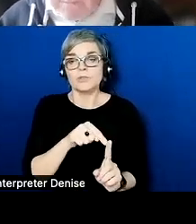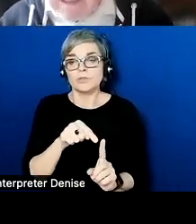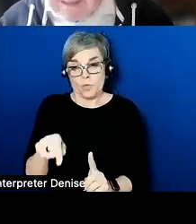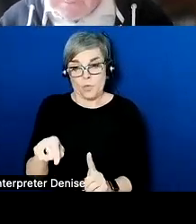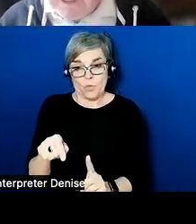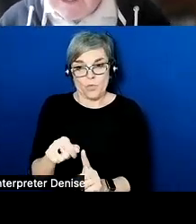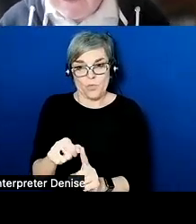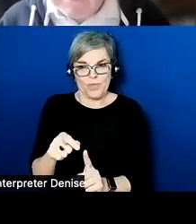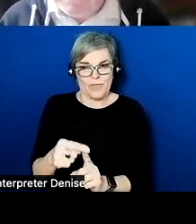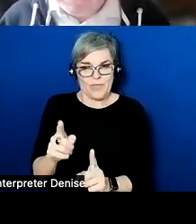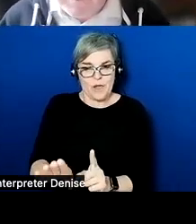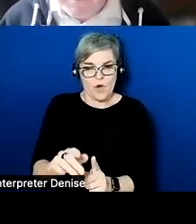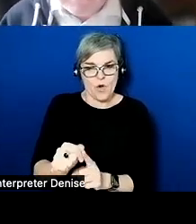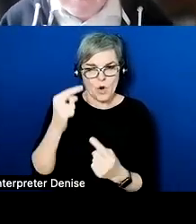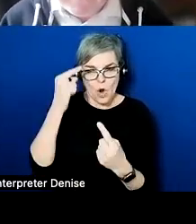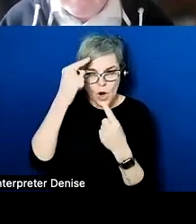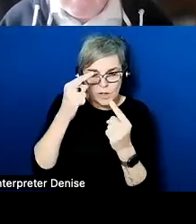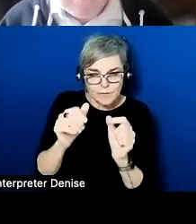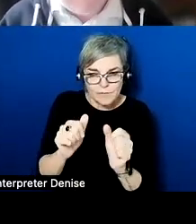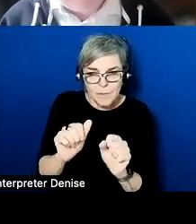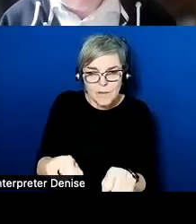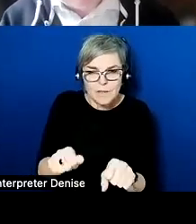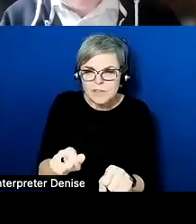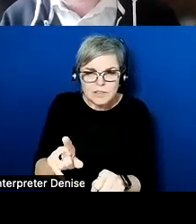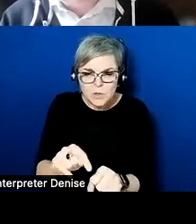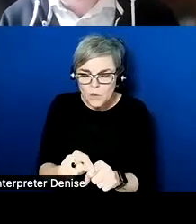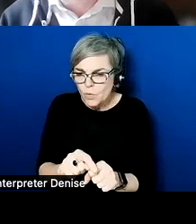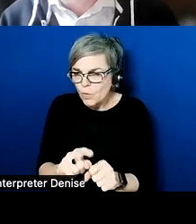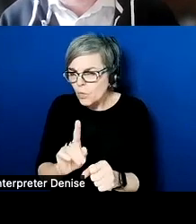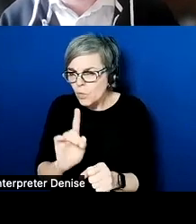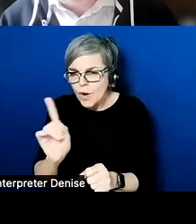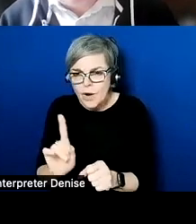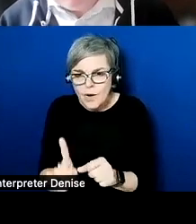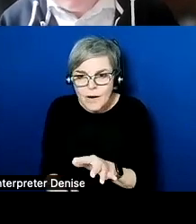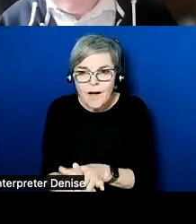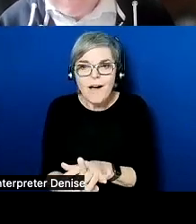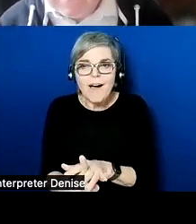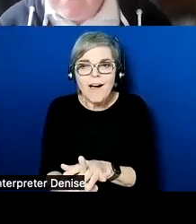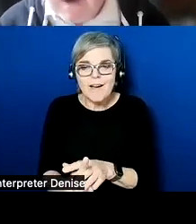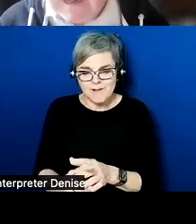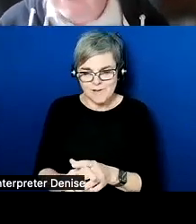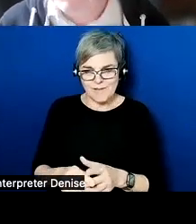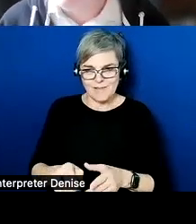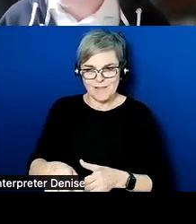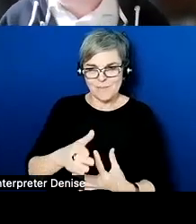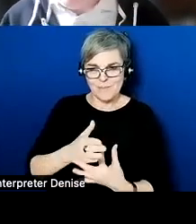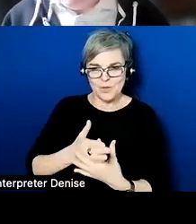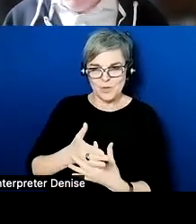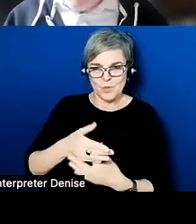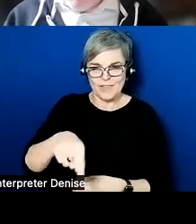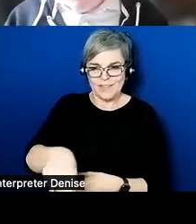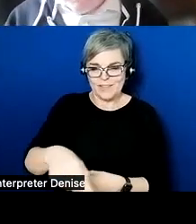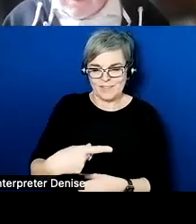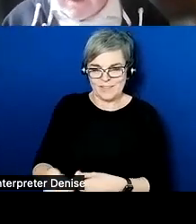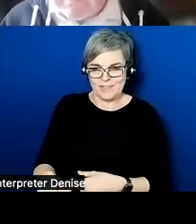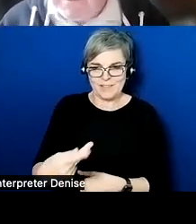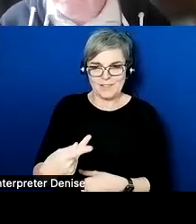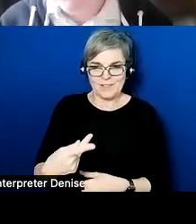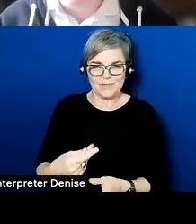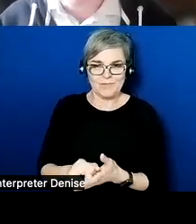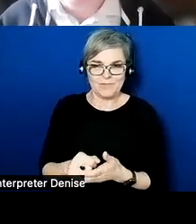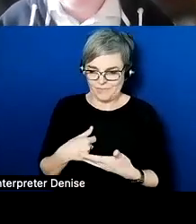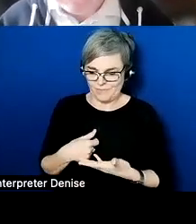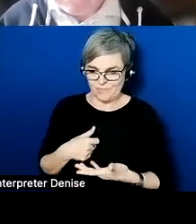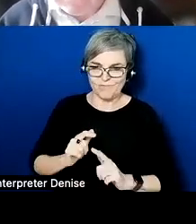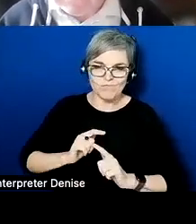the meeting place between people, and it becomes evident in the interactions between people through